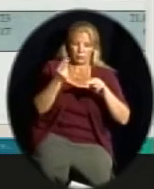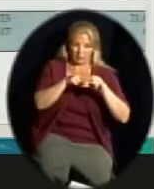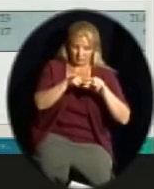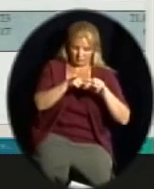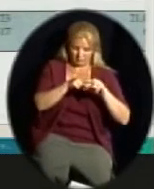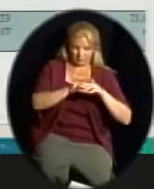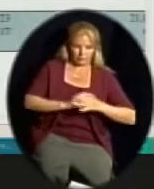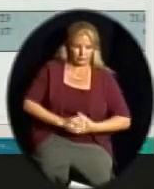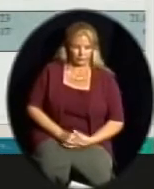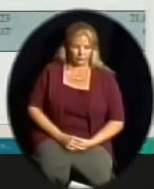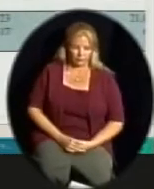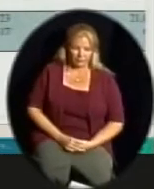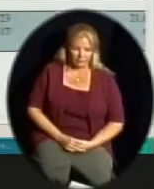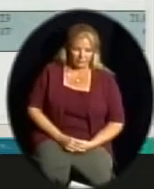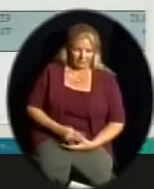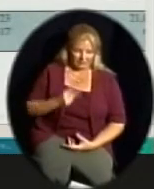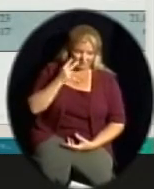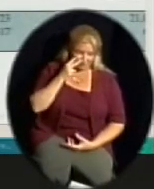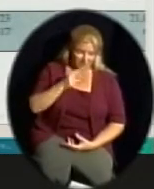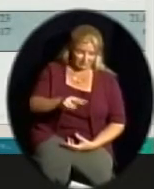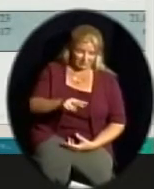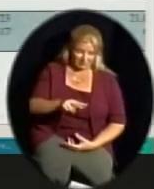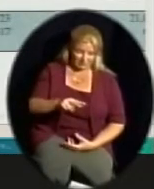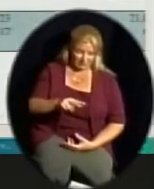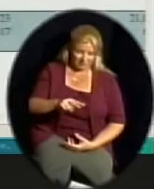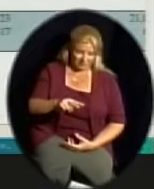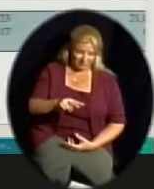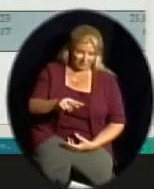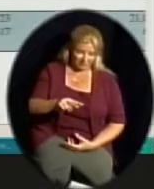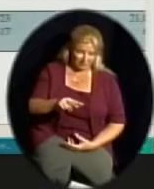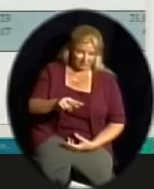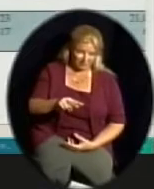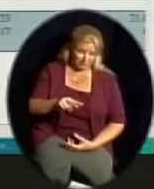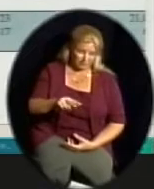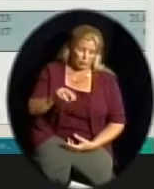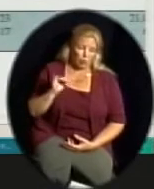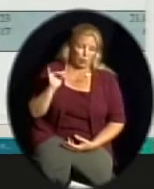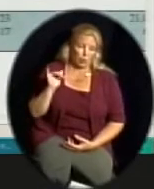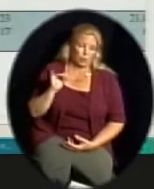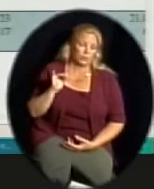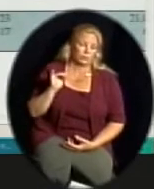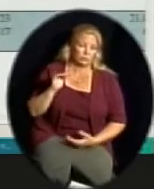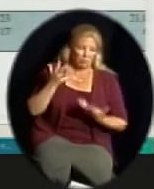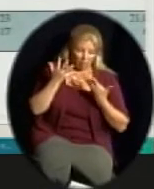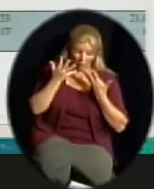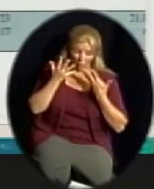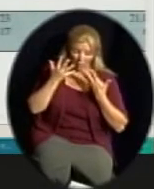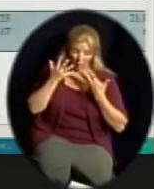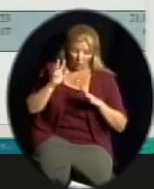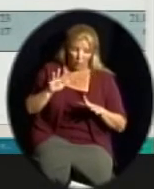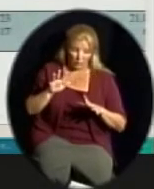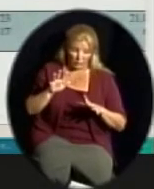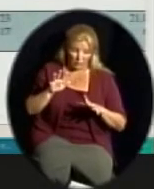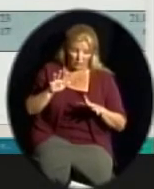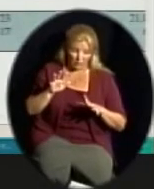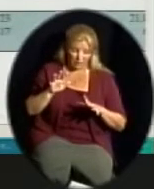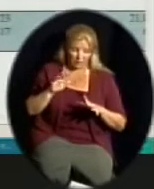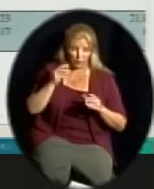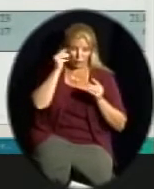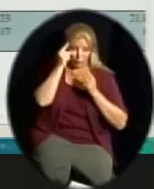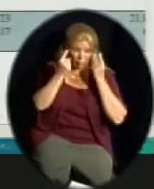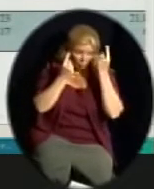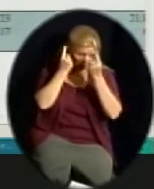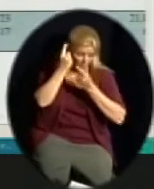already taken in consideration any changes that were impacted by the state legislature. Changes such